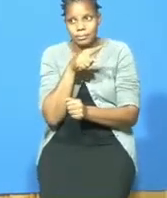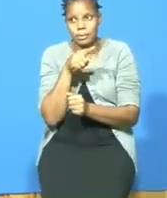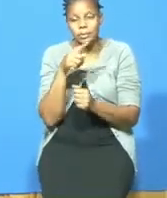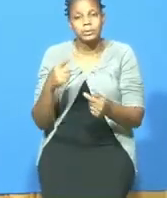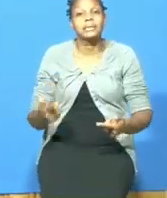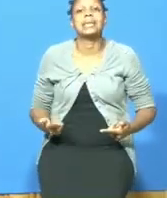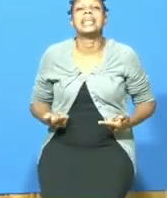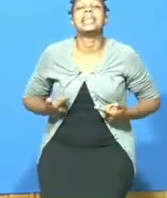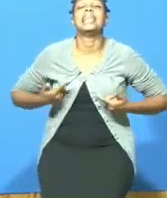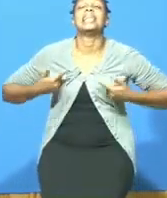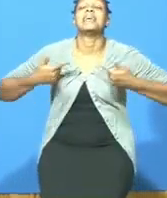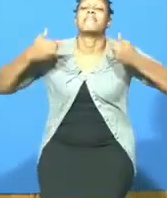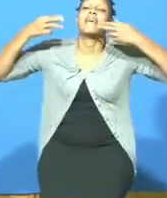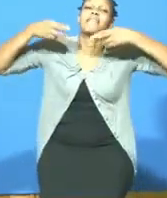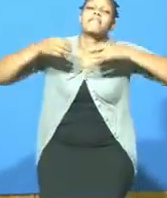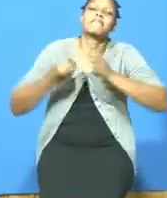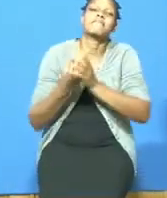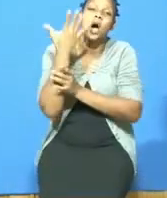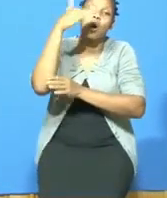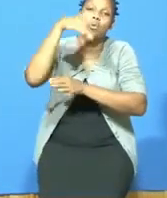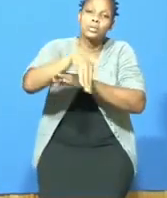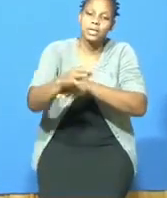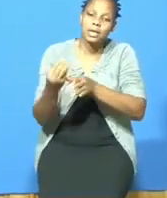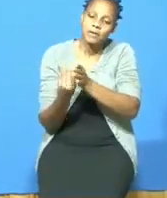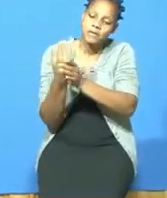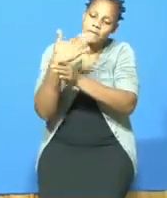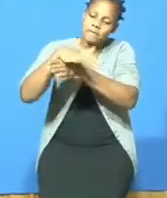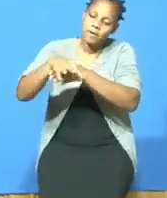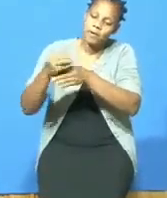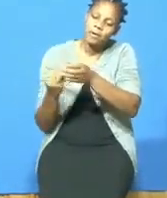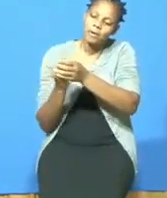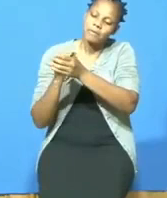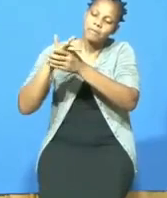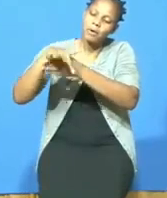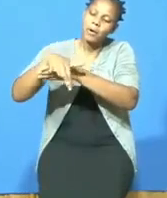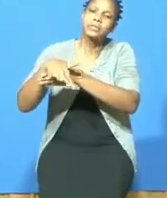living fountains of water. And